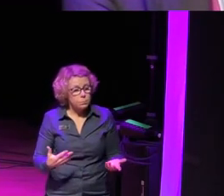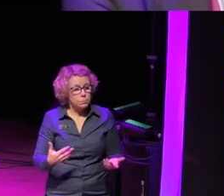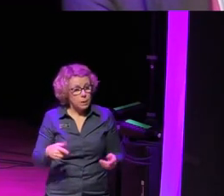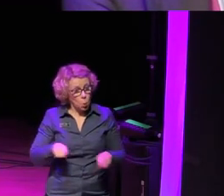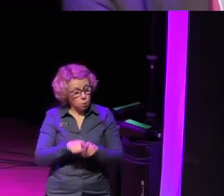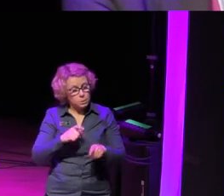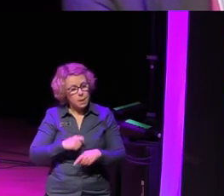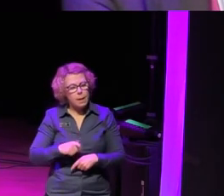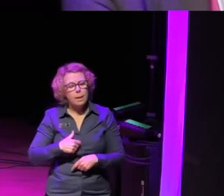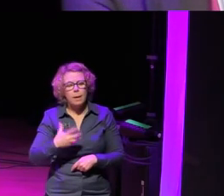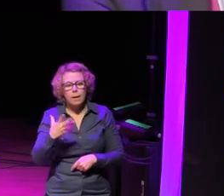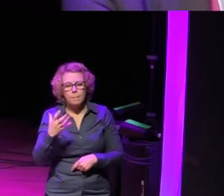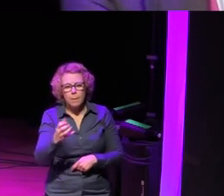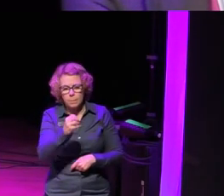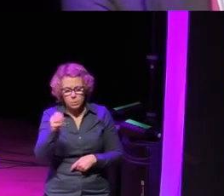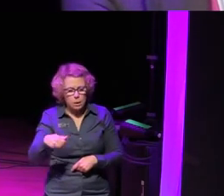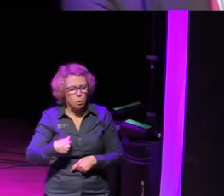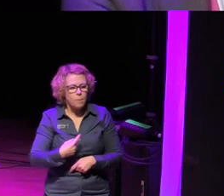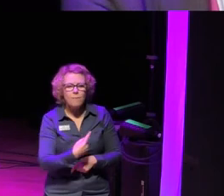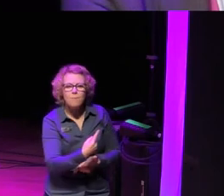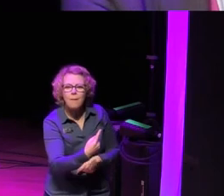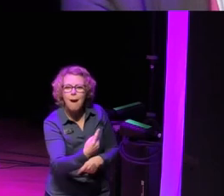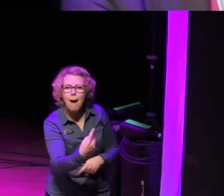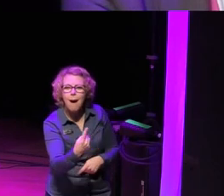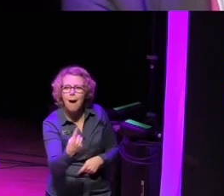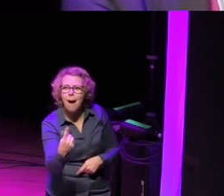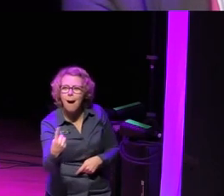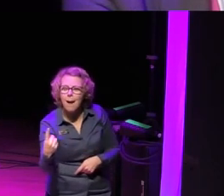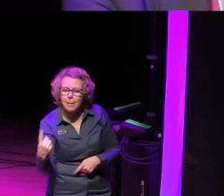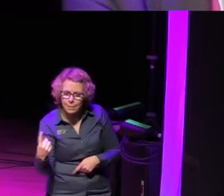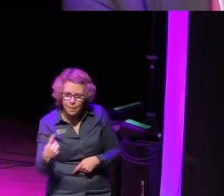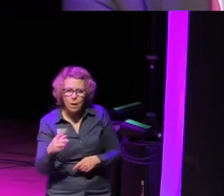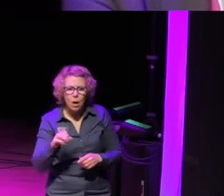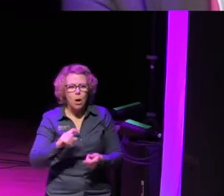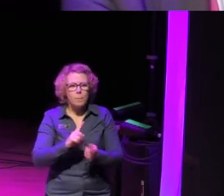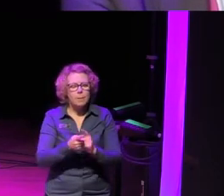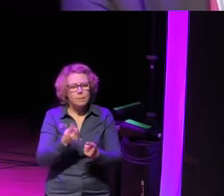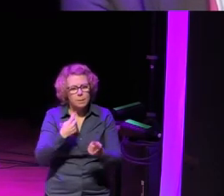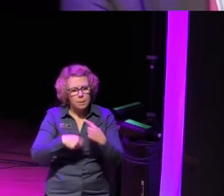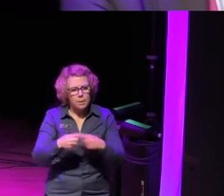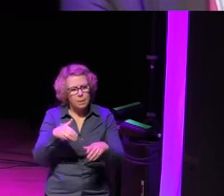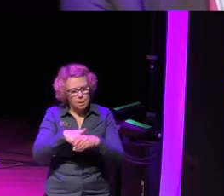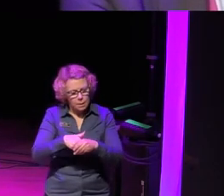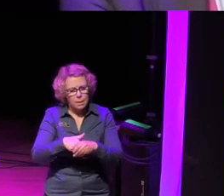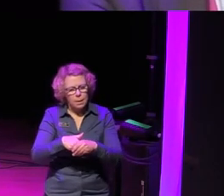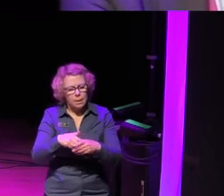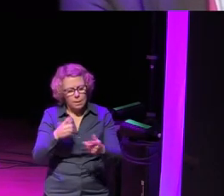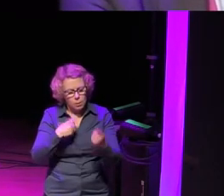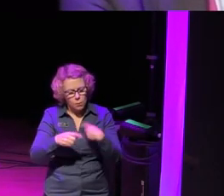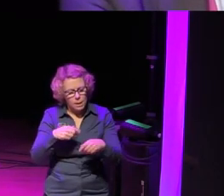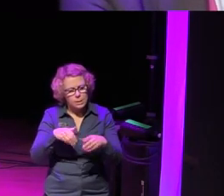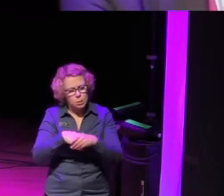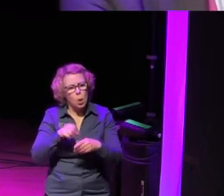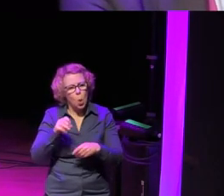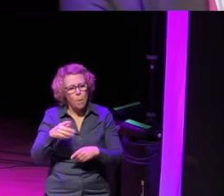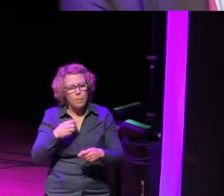is solved when each person who has been to a conference on corruption makes a